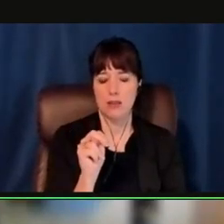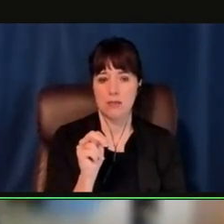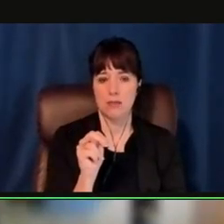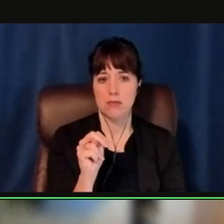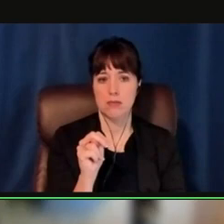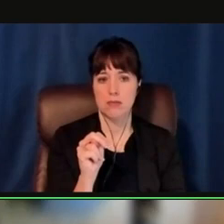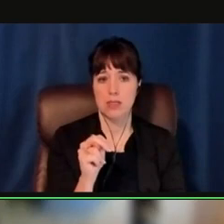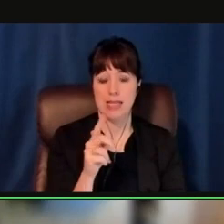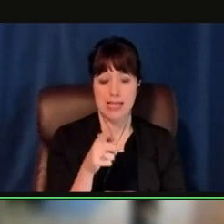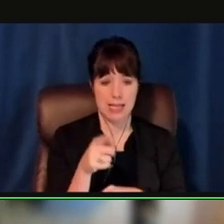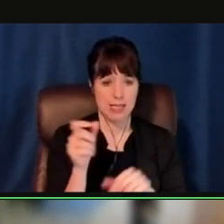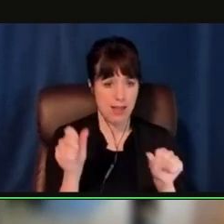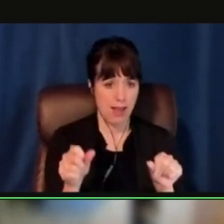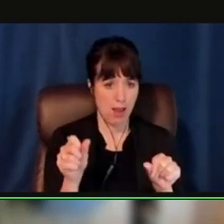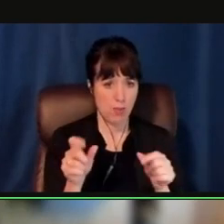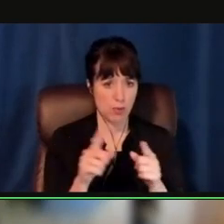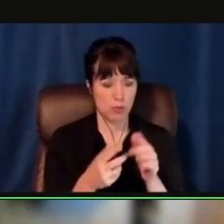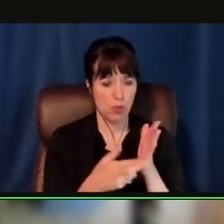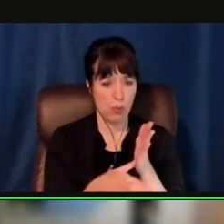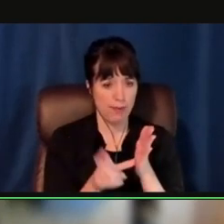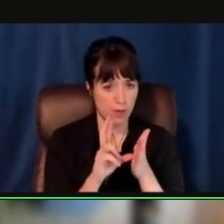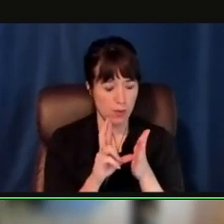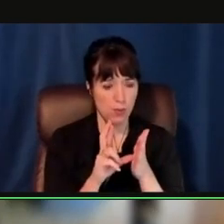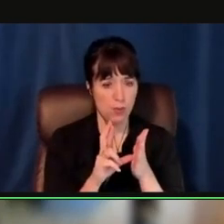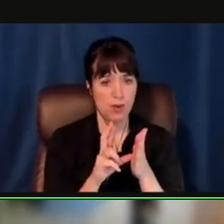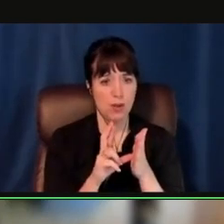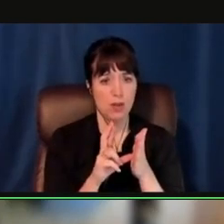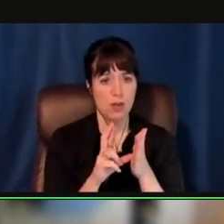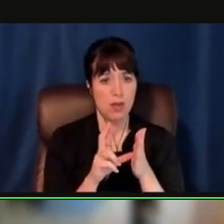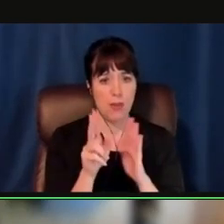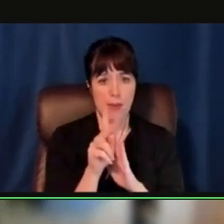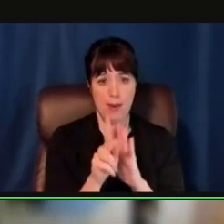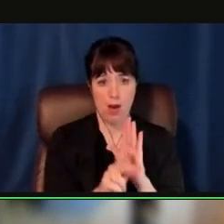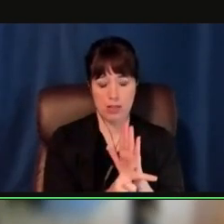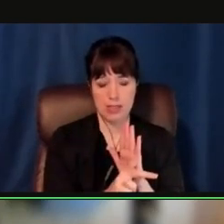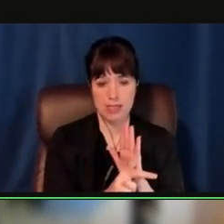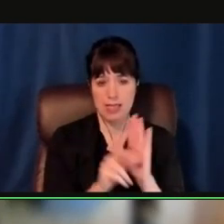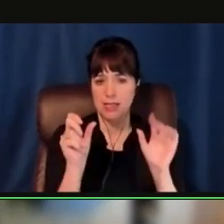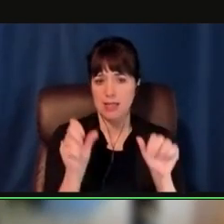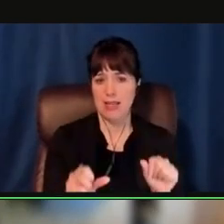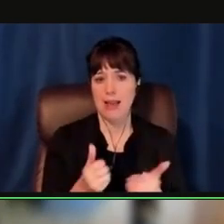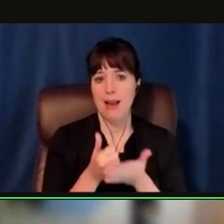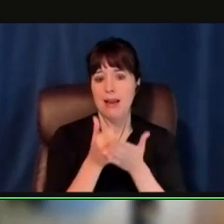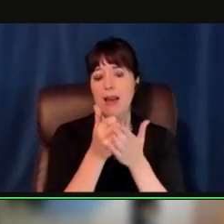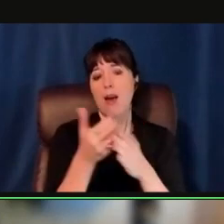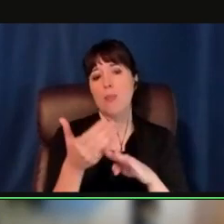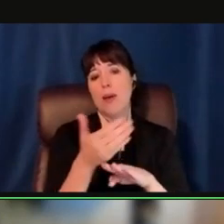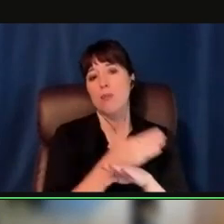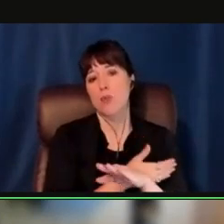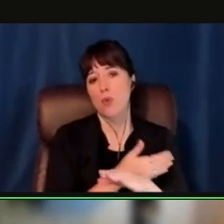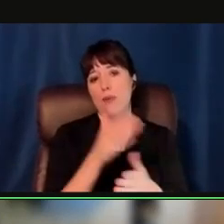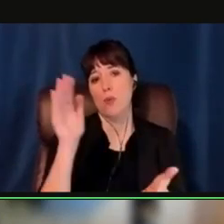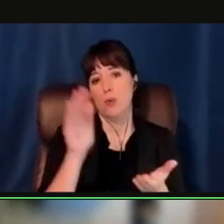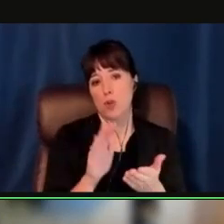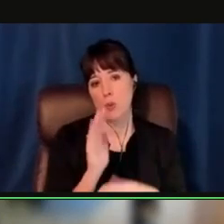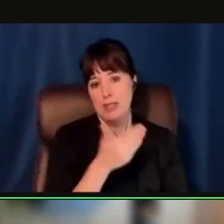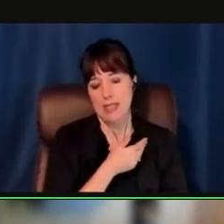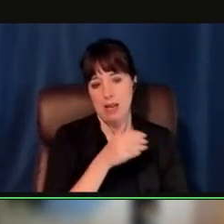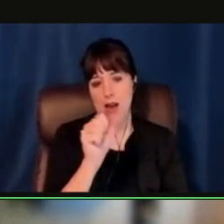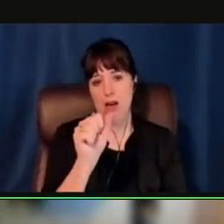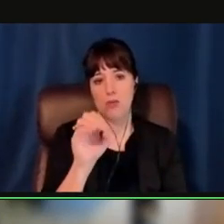is able to review policies that can help improve reducing our solid